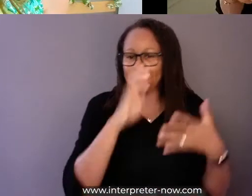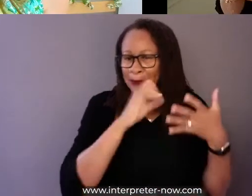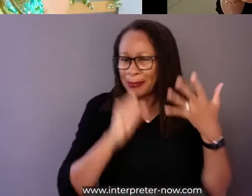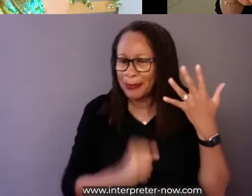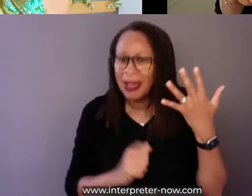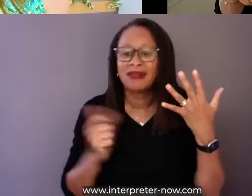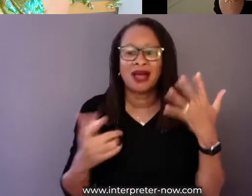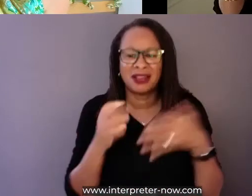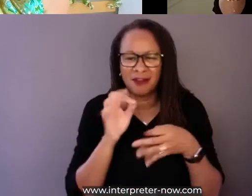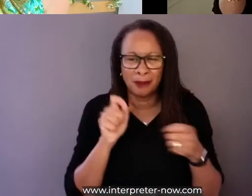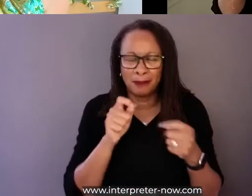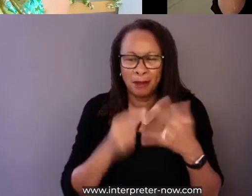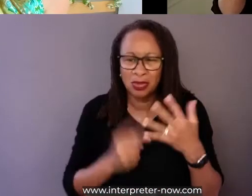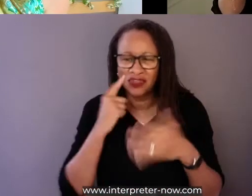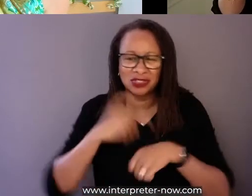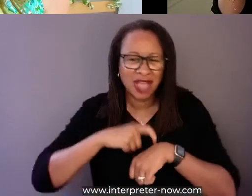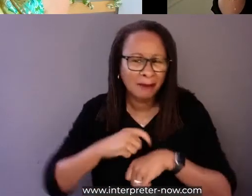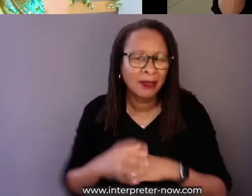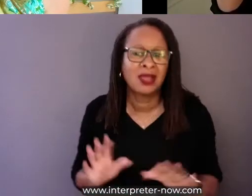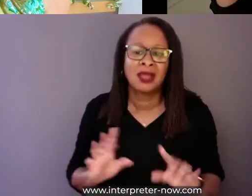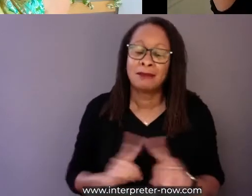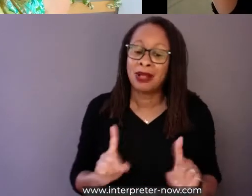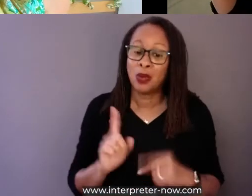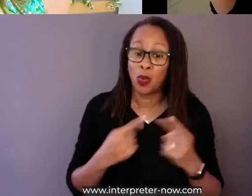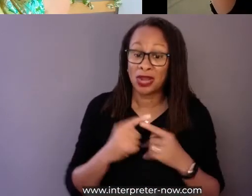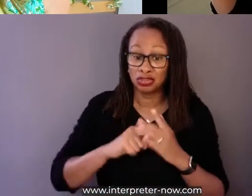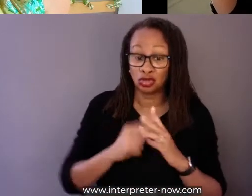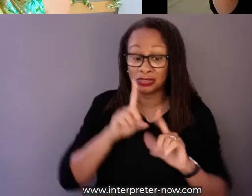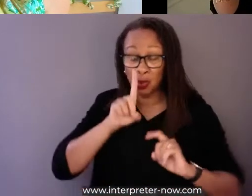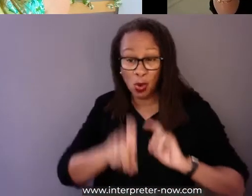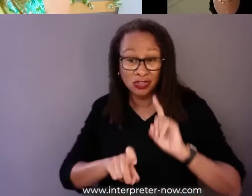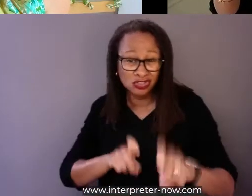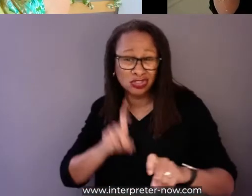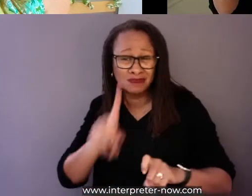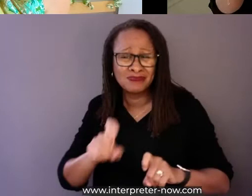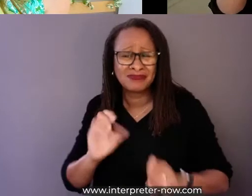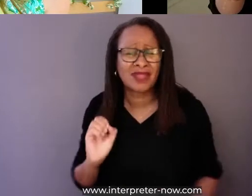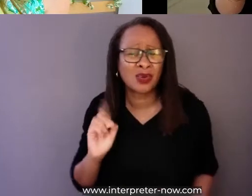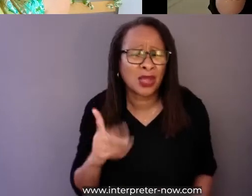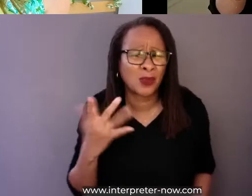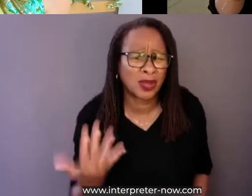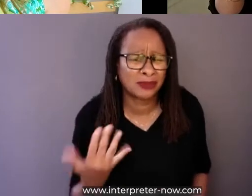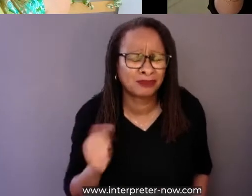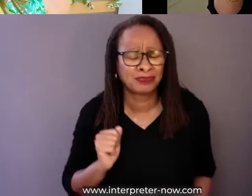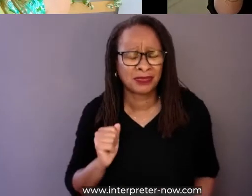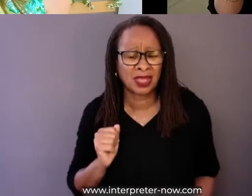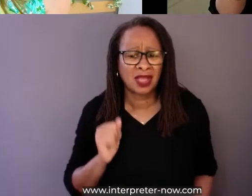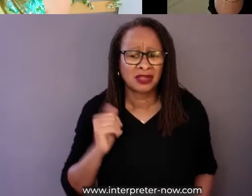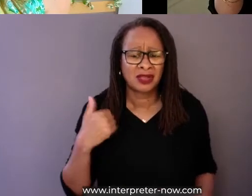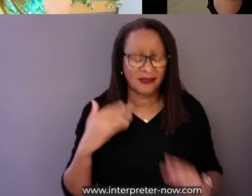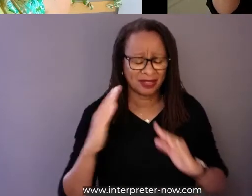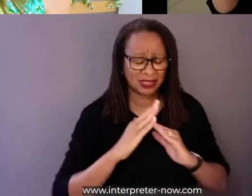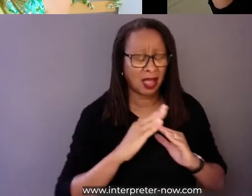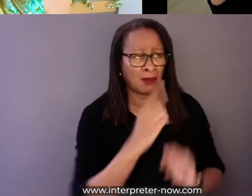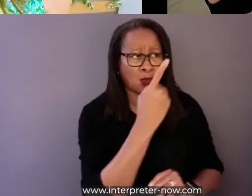fine points here for the sake of time, but when I started to question, like, okay, so we got that top quartile of the cap table